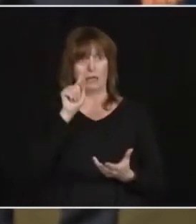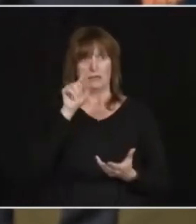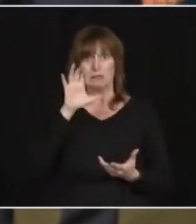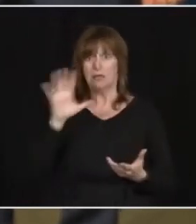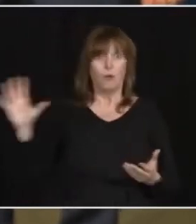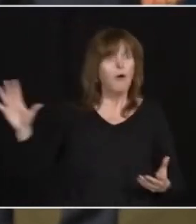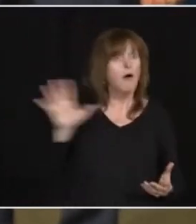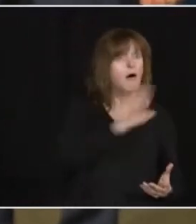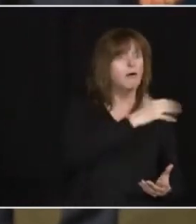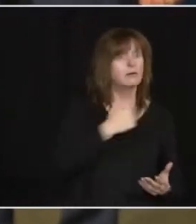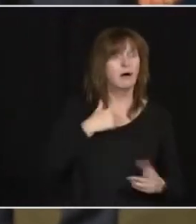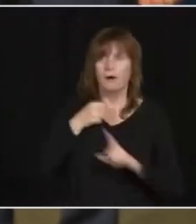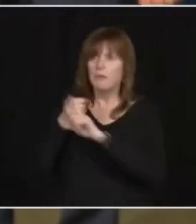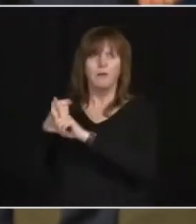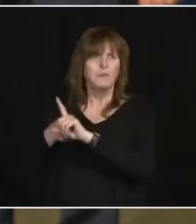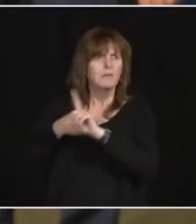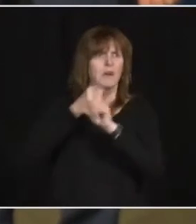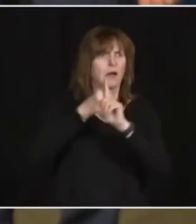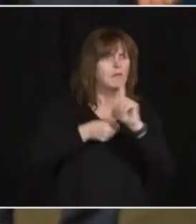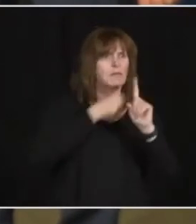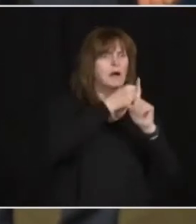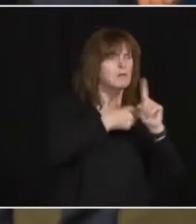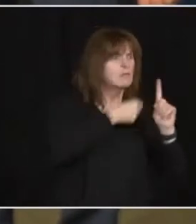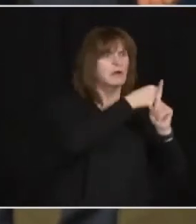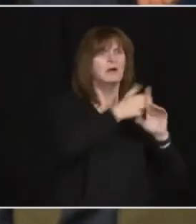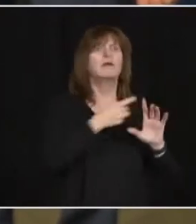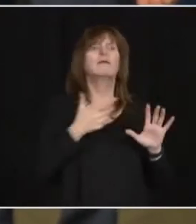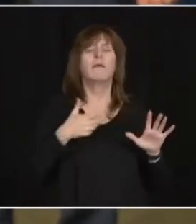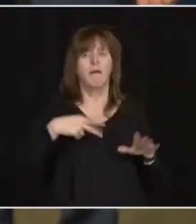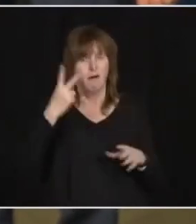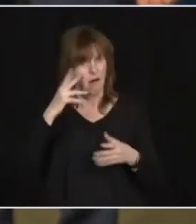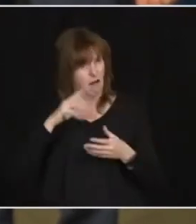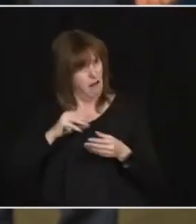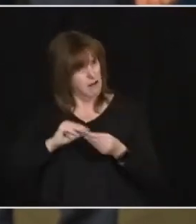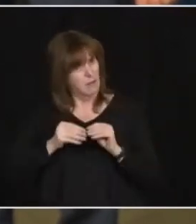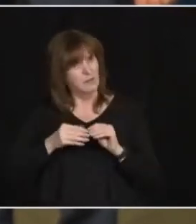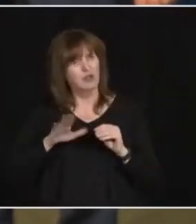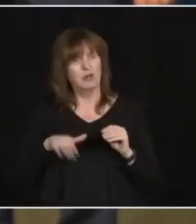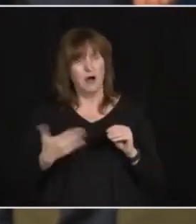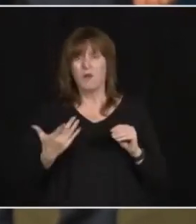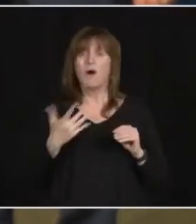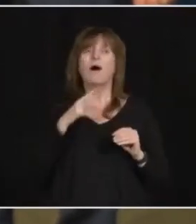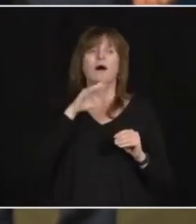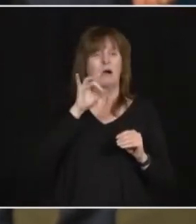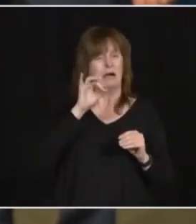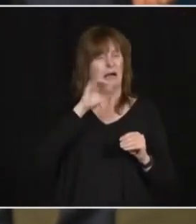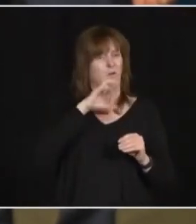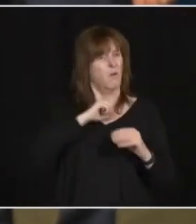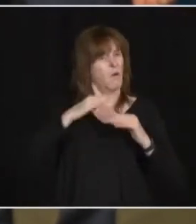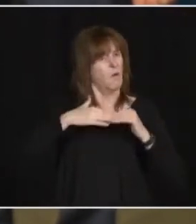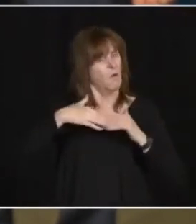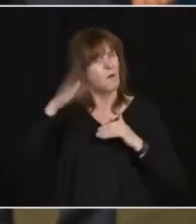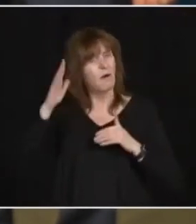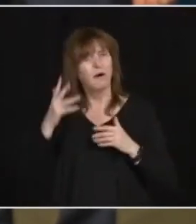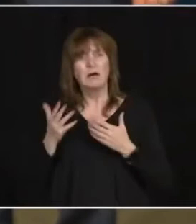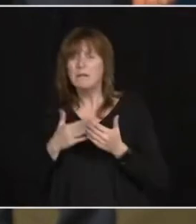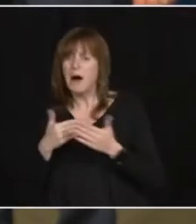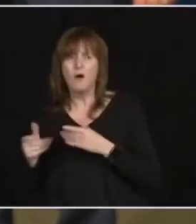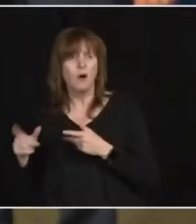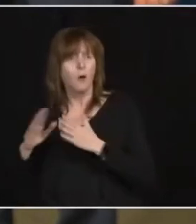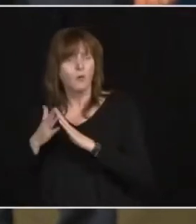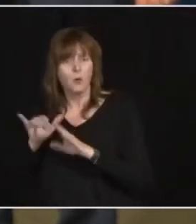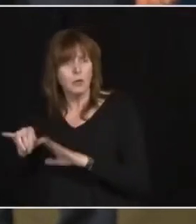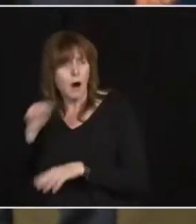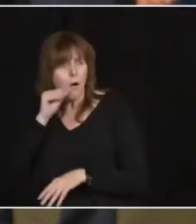rates of mortality amongst the over 80-year-old groups to begin with, and whether that's in the community or long-term care homes.